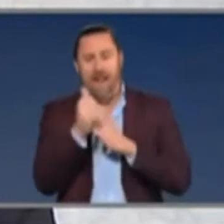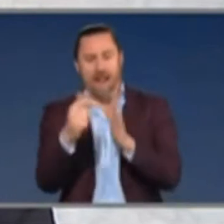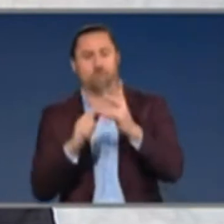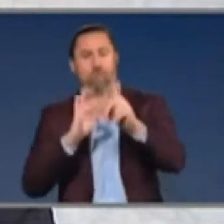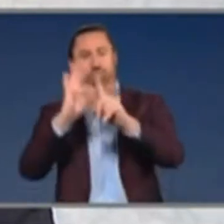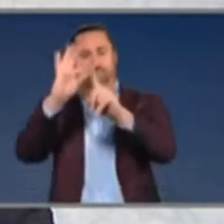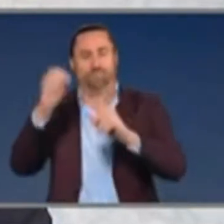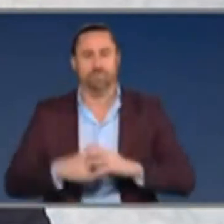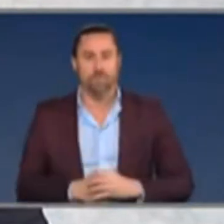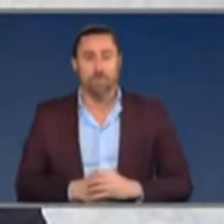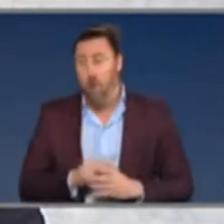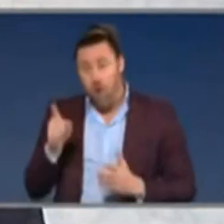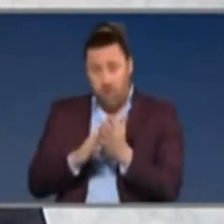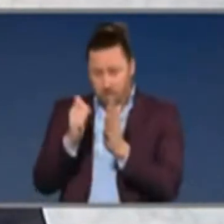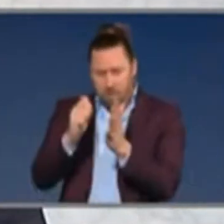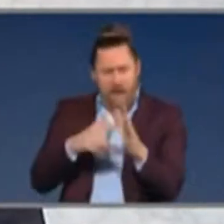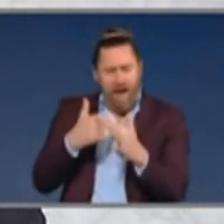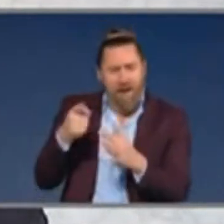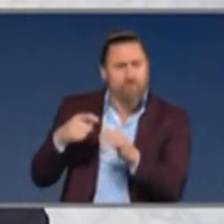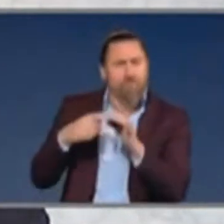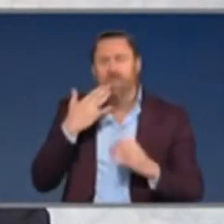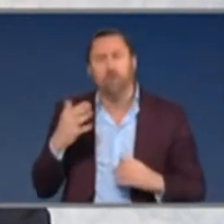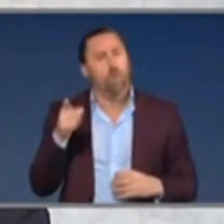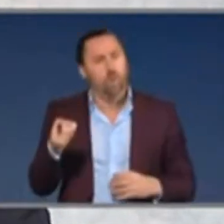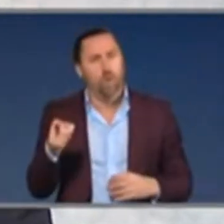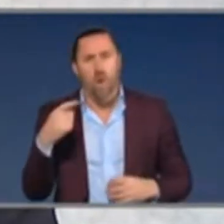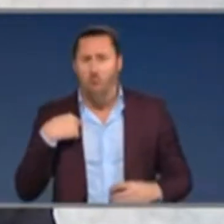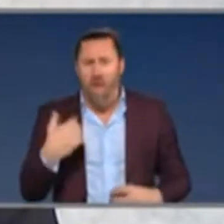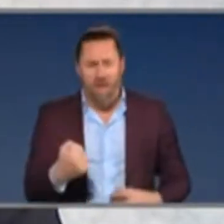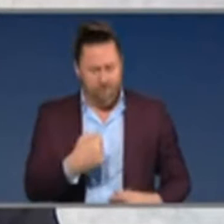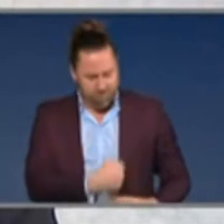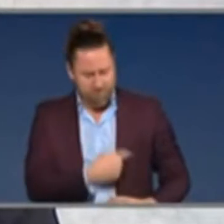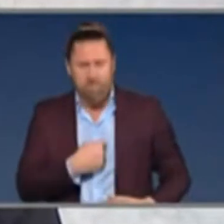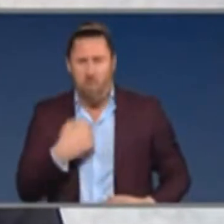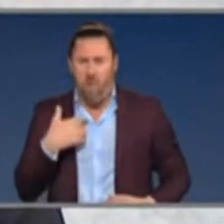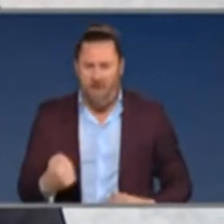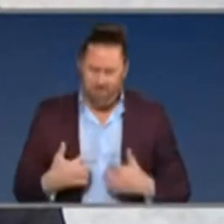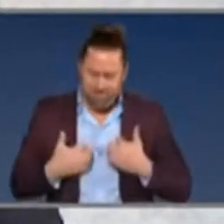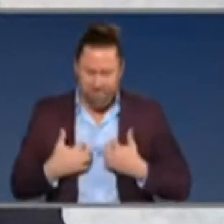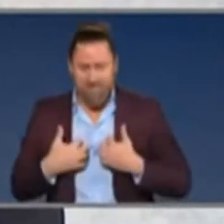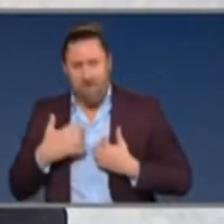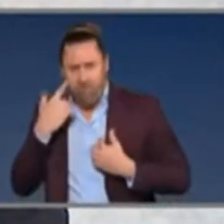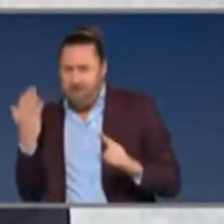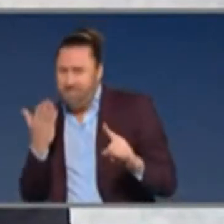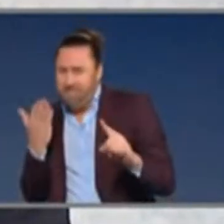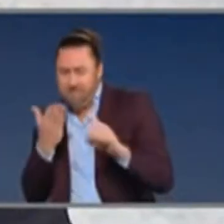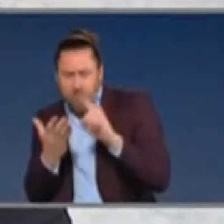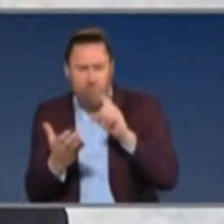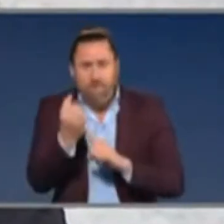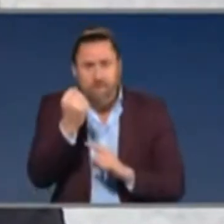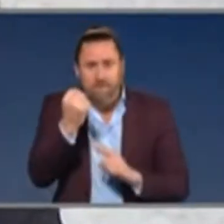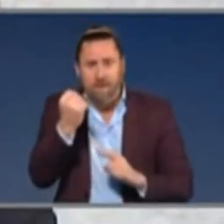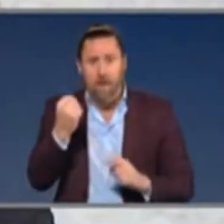Mark. There's never been any lack of passion or commitment or dedication from this podium, no matter who stood behind